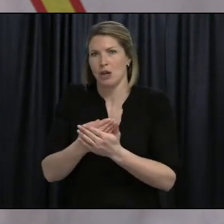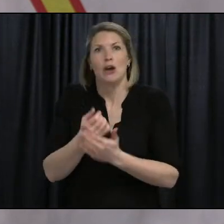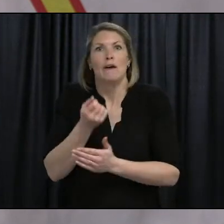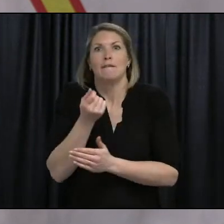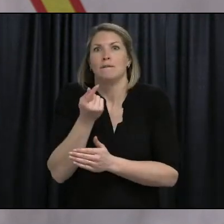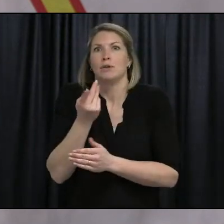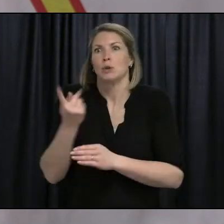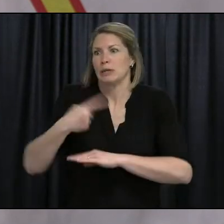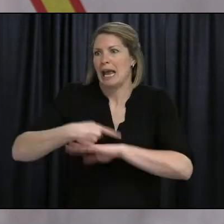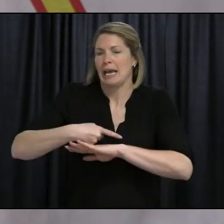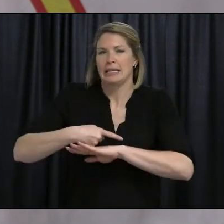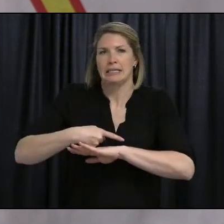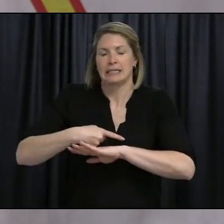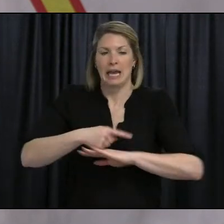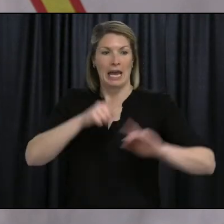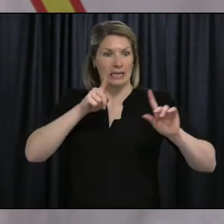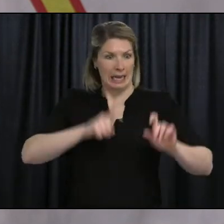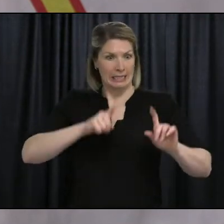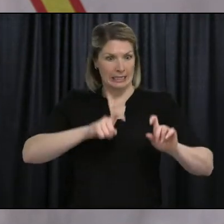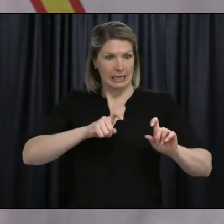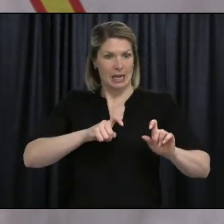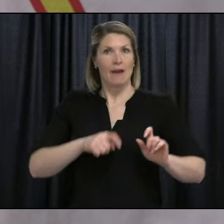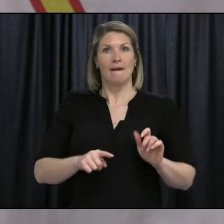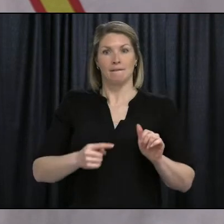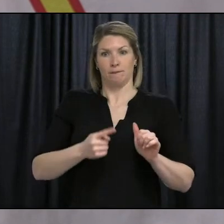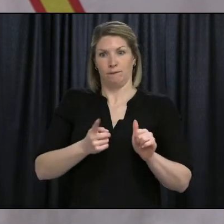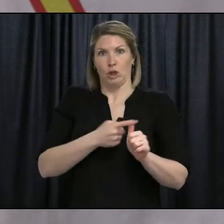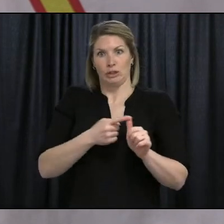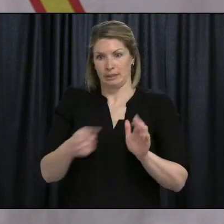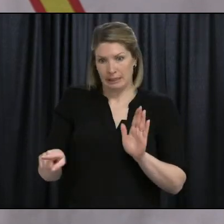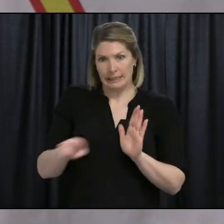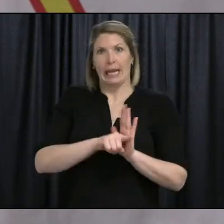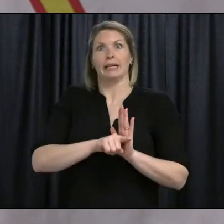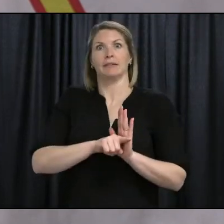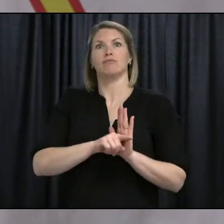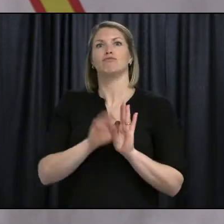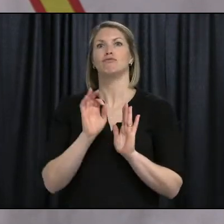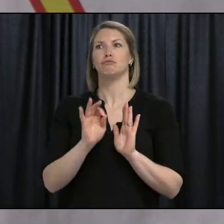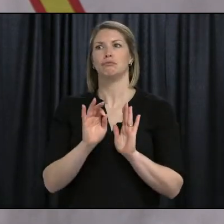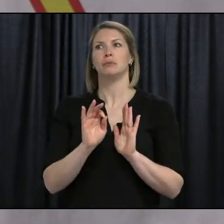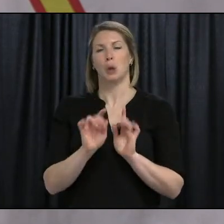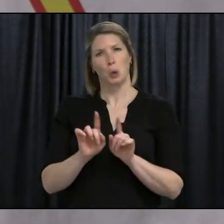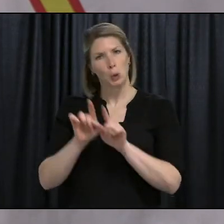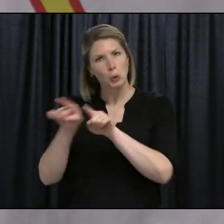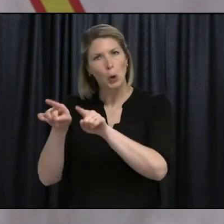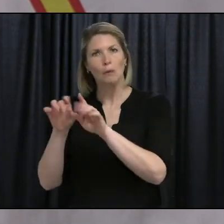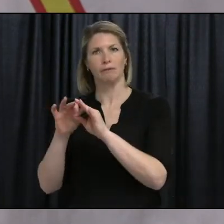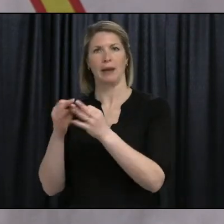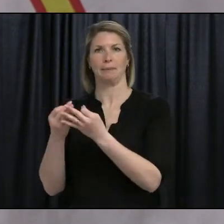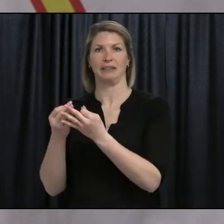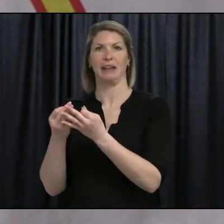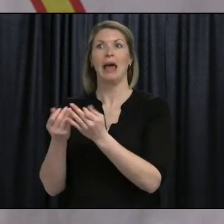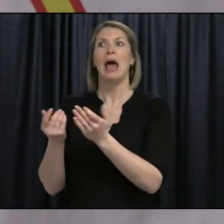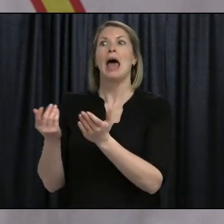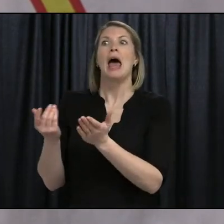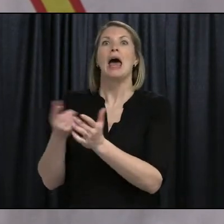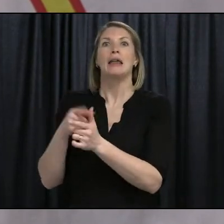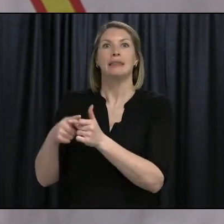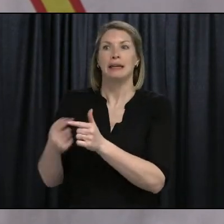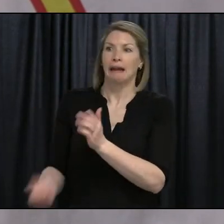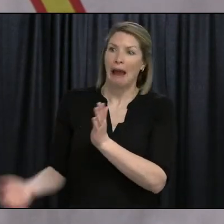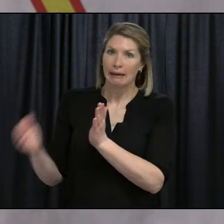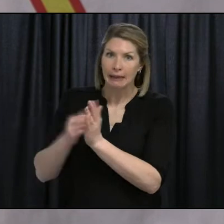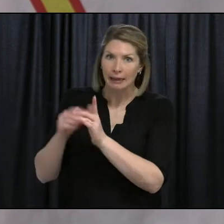away from their families until they have that negative test. Then once they have that negative test, they can go with their families. They're tested again on day